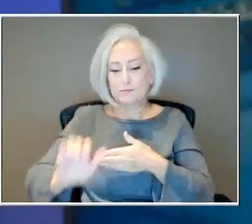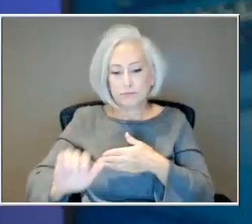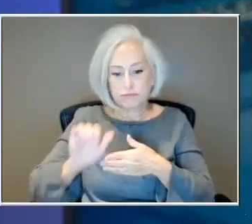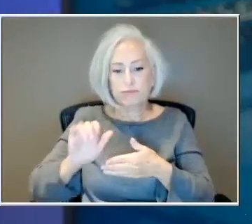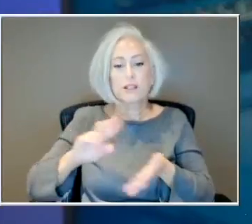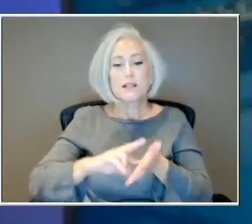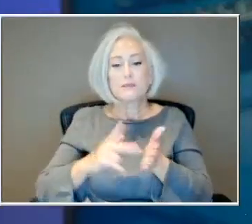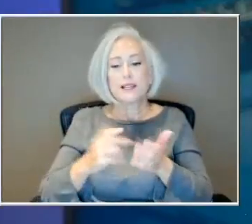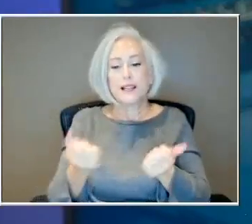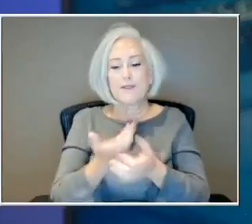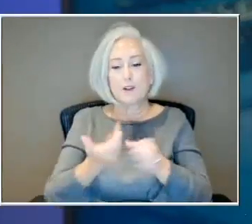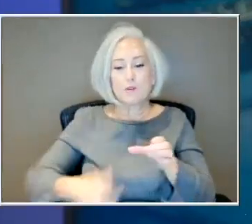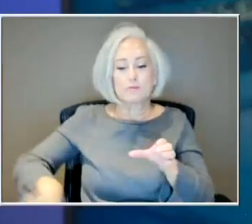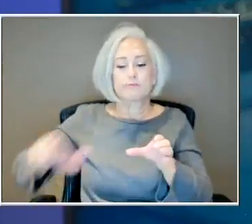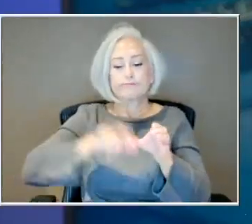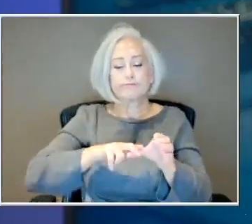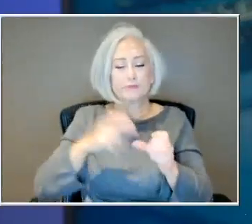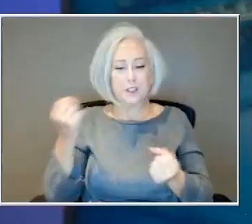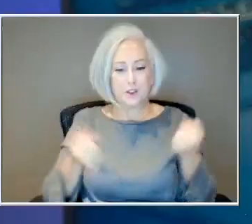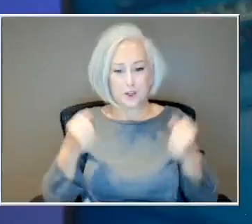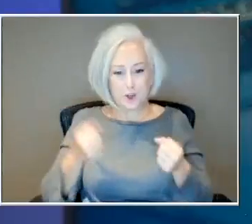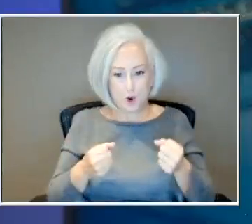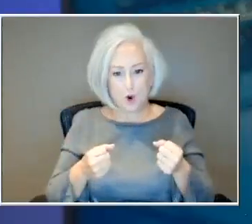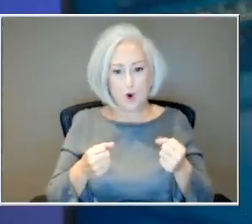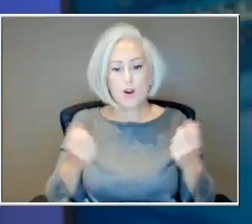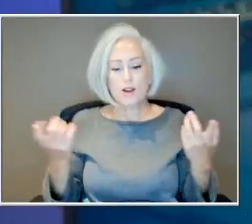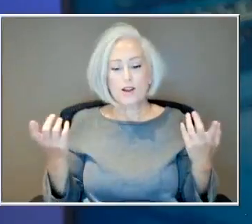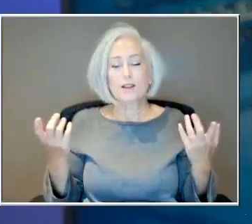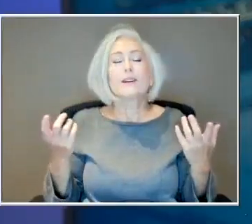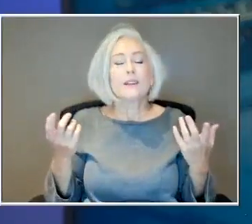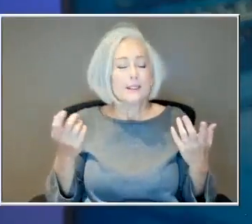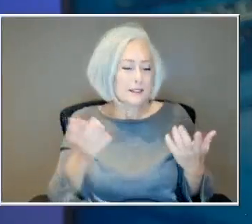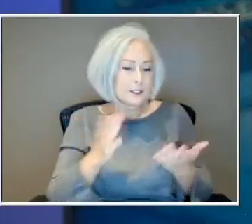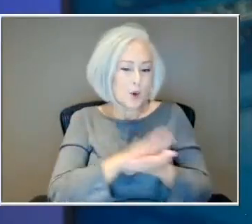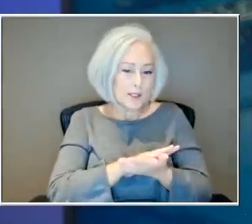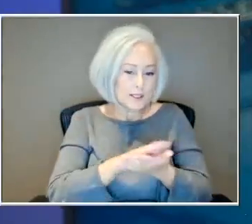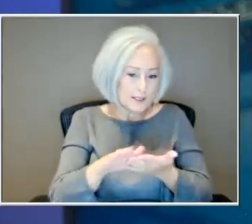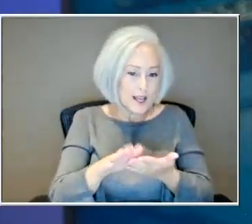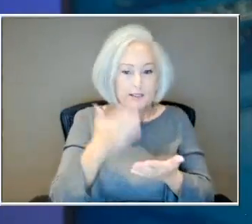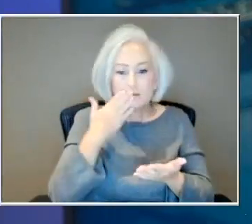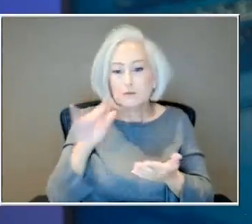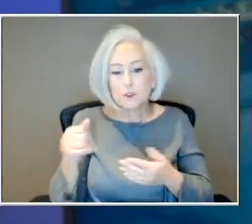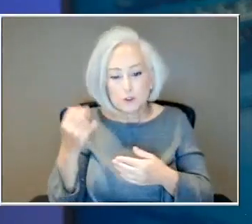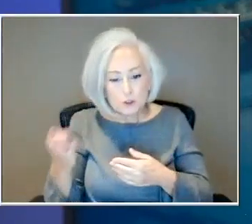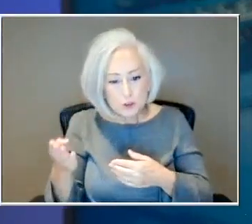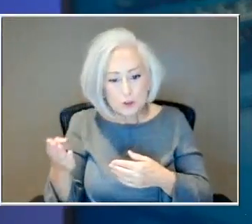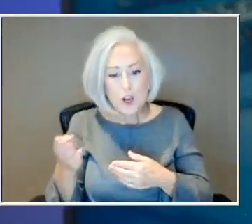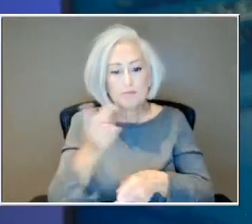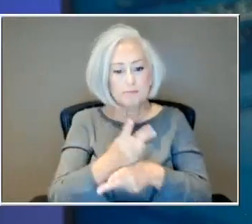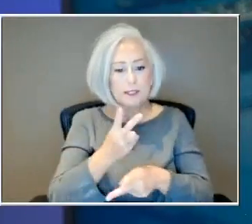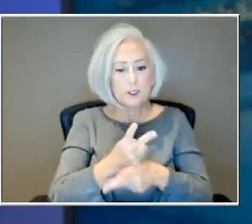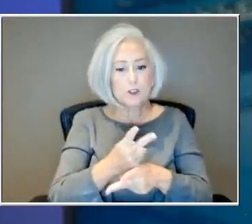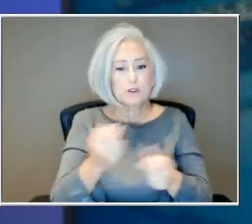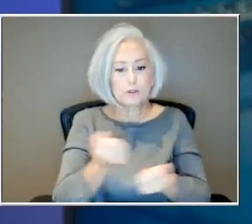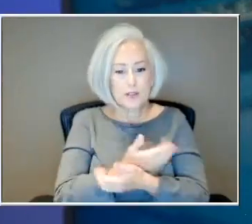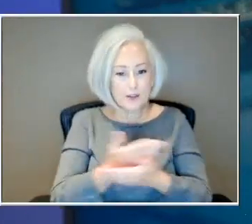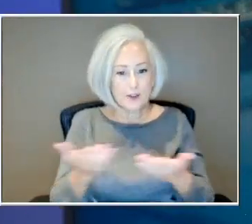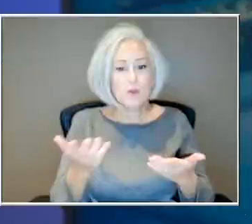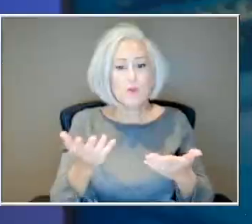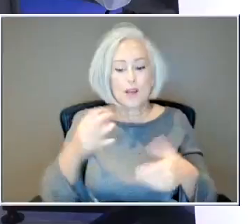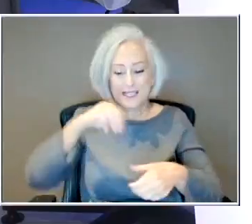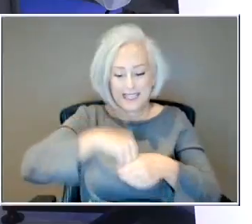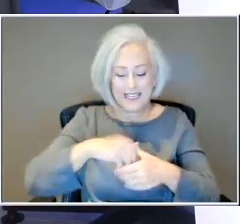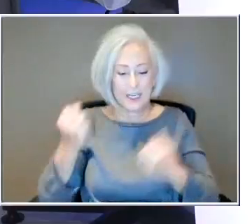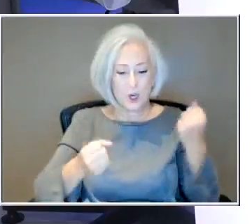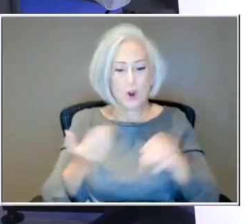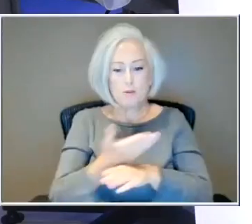become all this bottleneck and people coming out of there. But I think they do a really nice job just making sure kids are in the car before they let the cars start to leave. I just wish